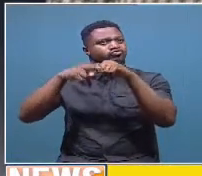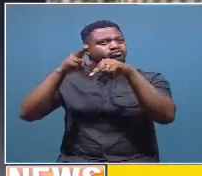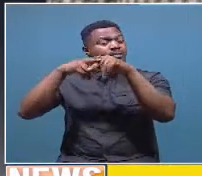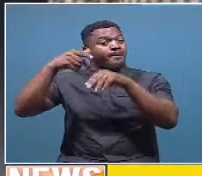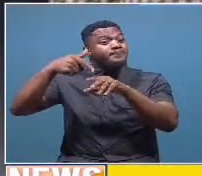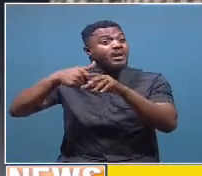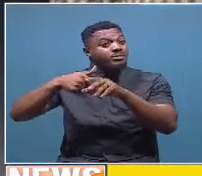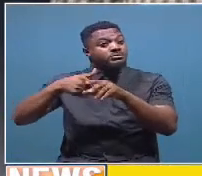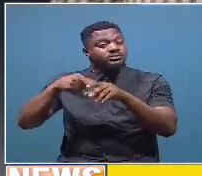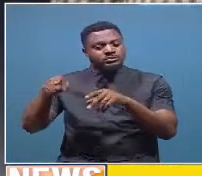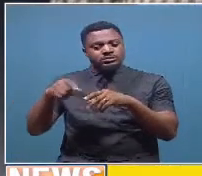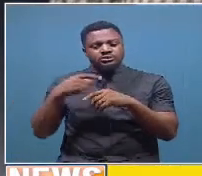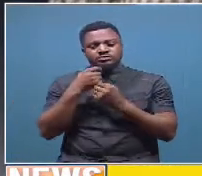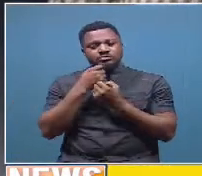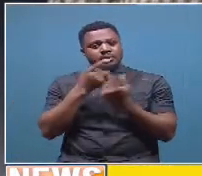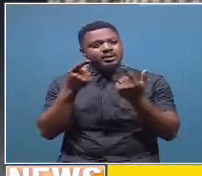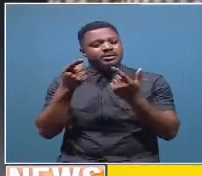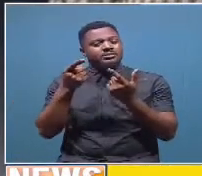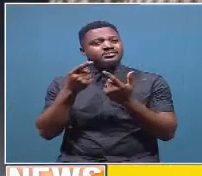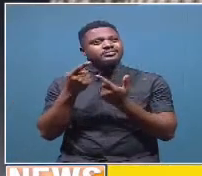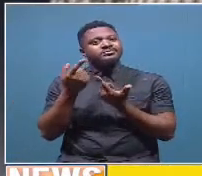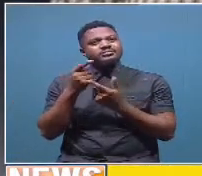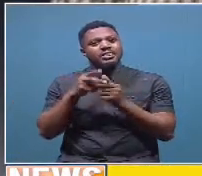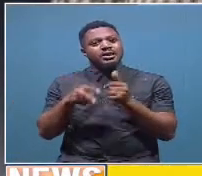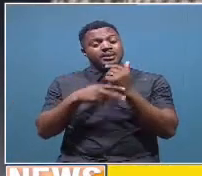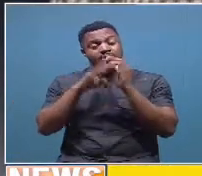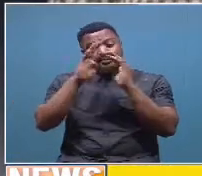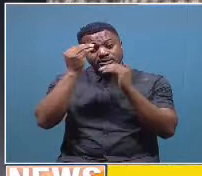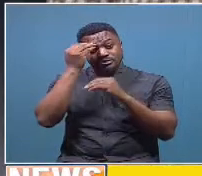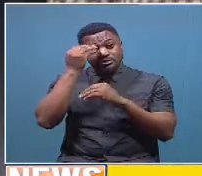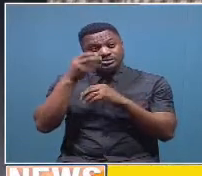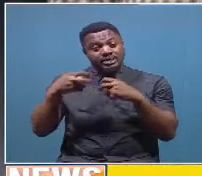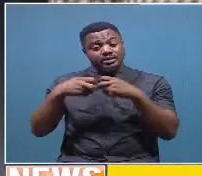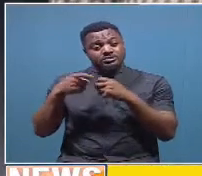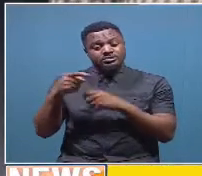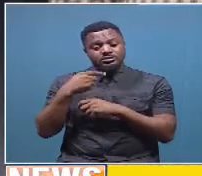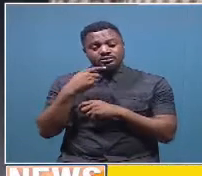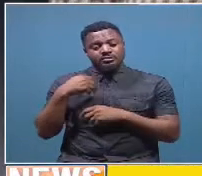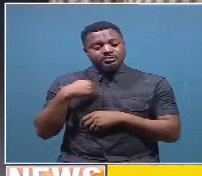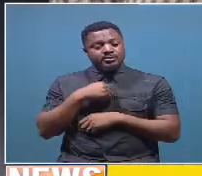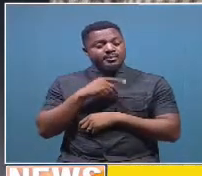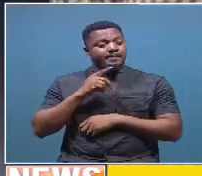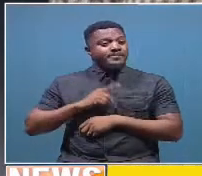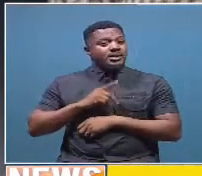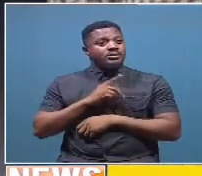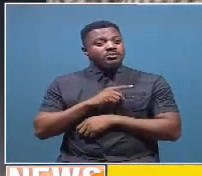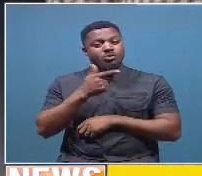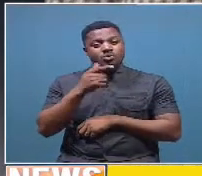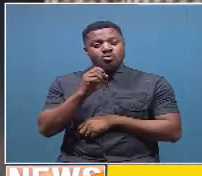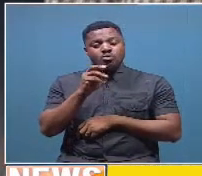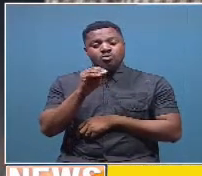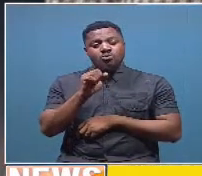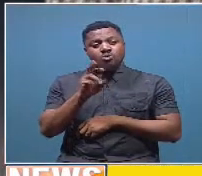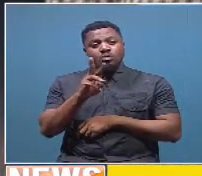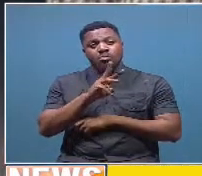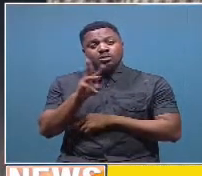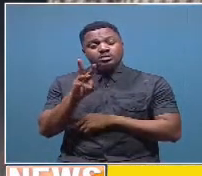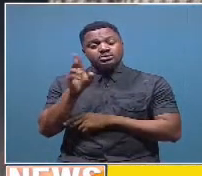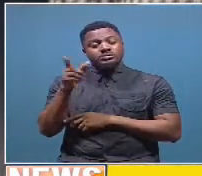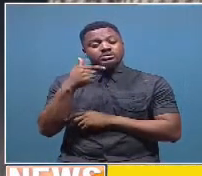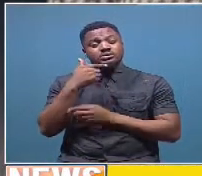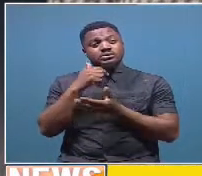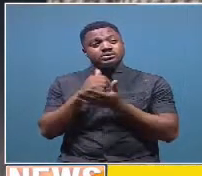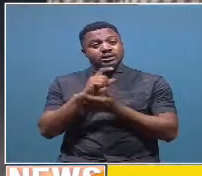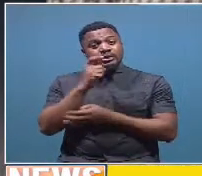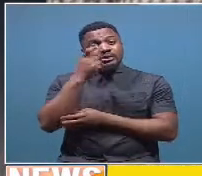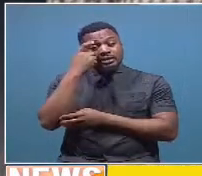country. Reacting to the statement by the Deputy Minister for Energy, the Member of Parliament for Guma West, Mr. Richard Jan Mensah,